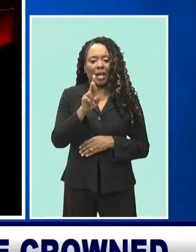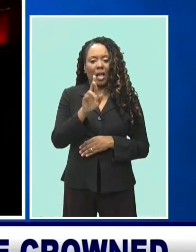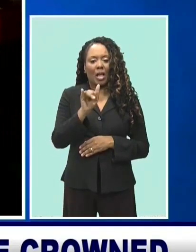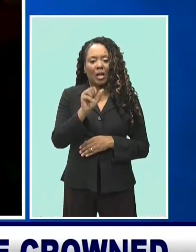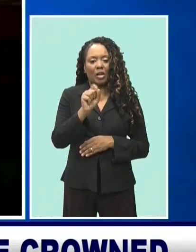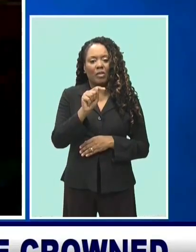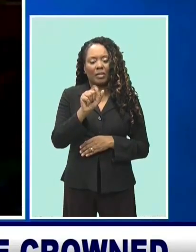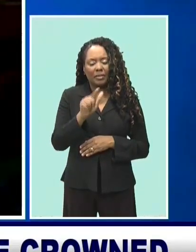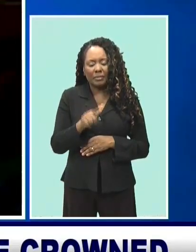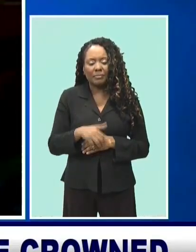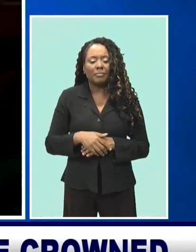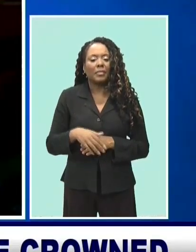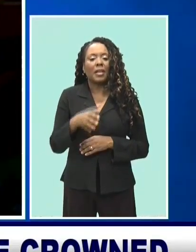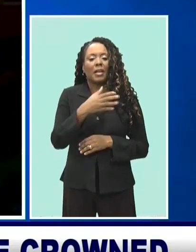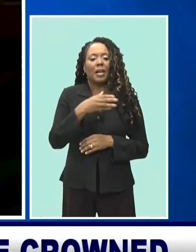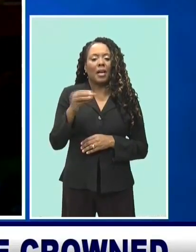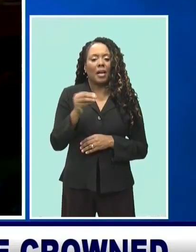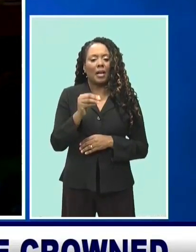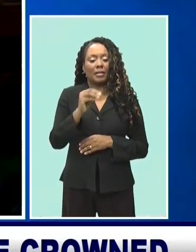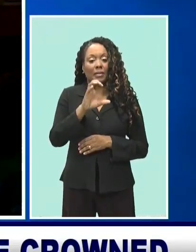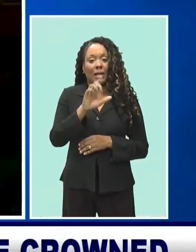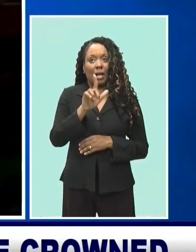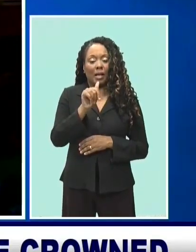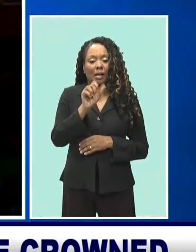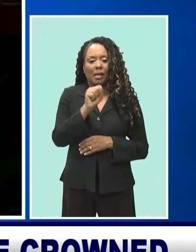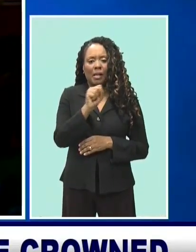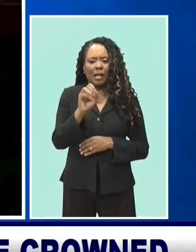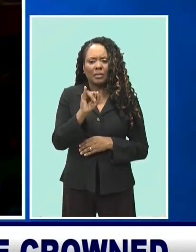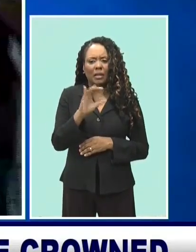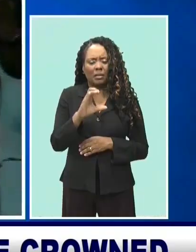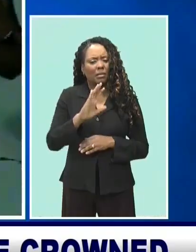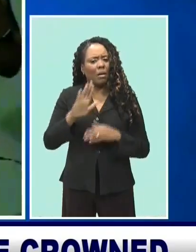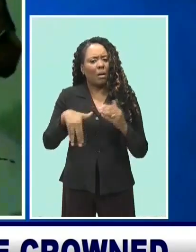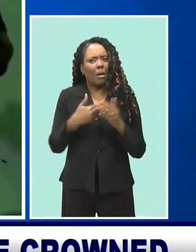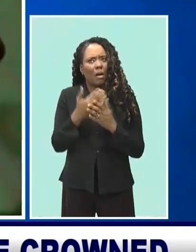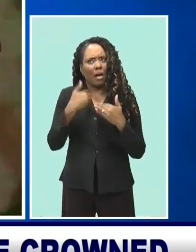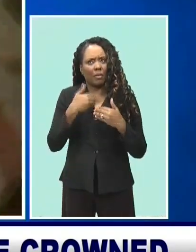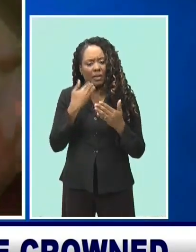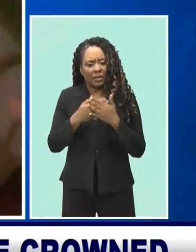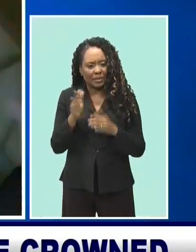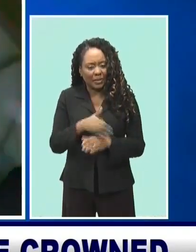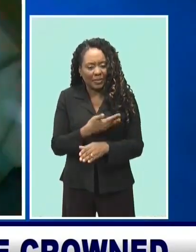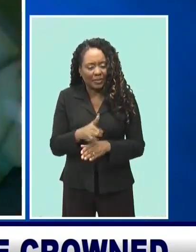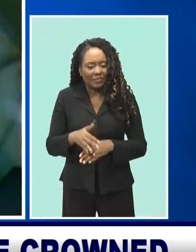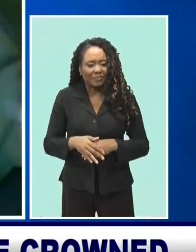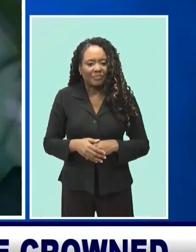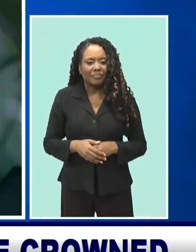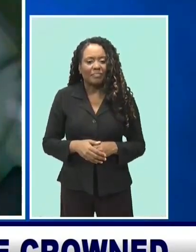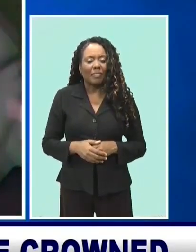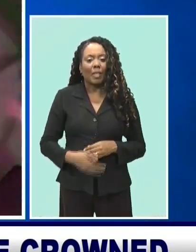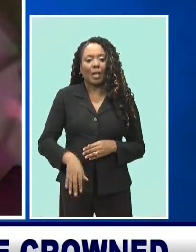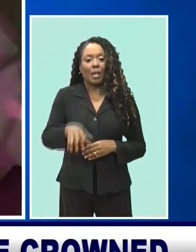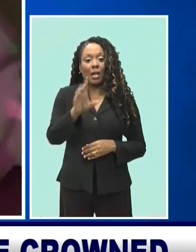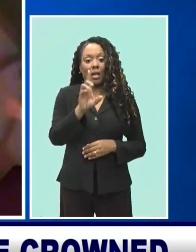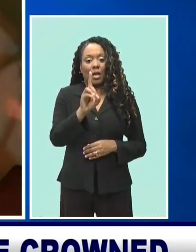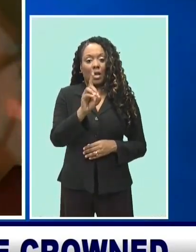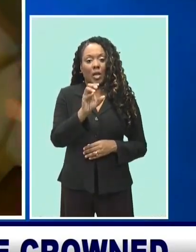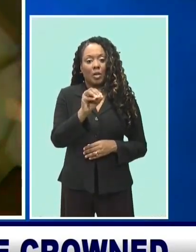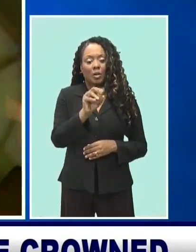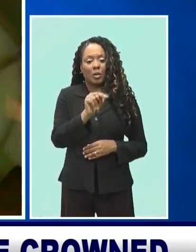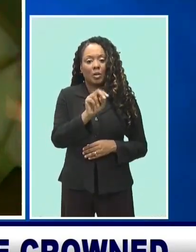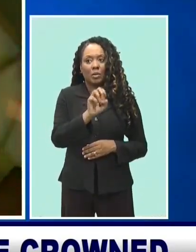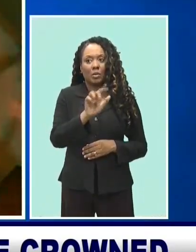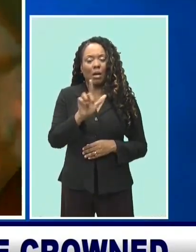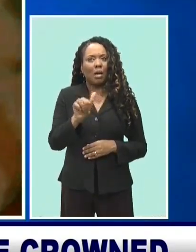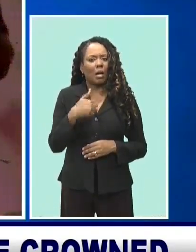season, and Classics 1's song is easily one of the big ones for 2019. Donella was out of the blocks early and can move any